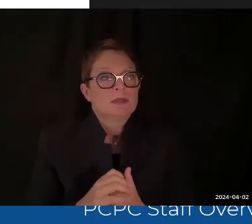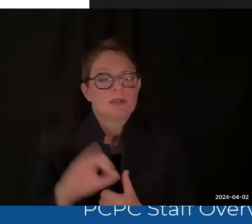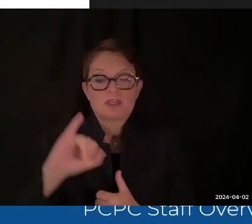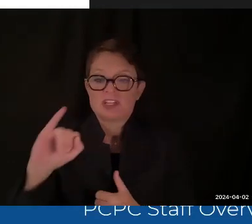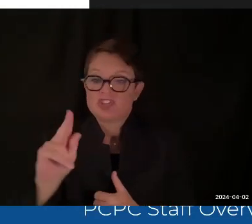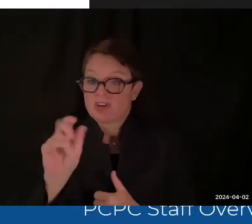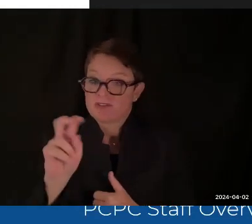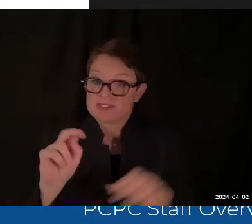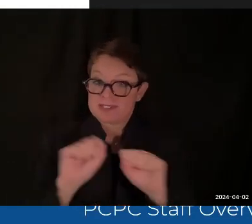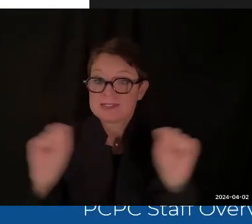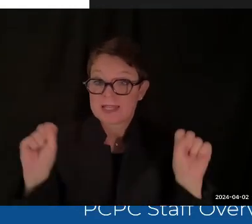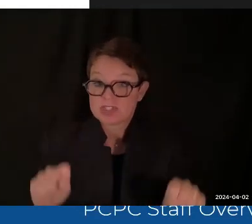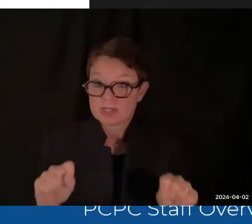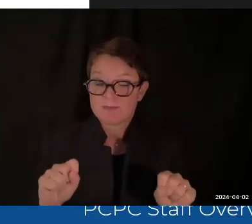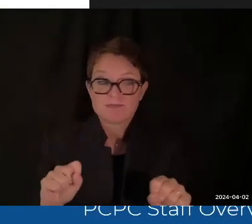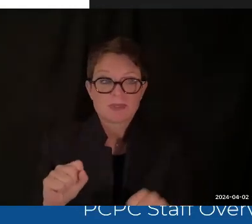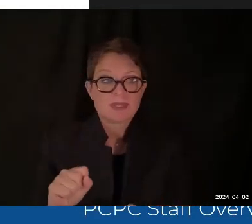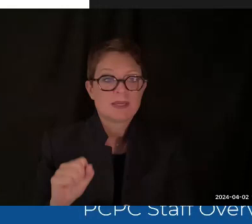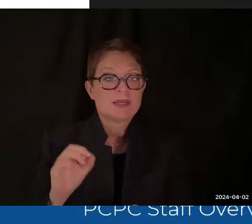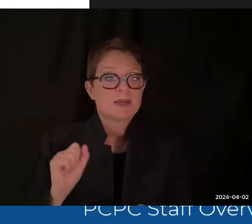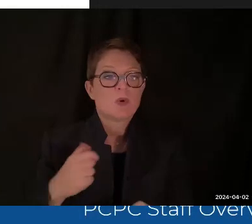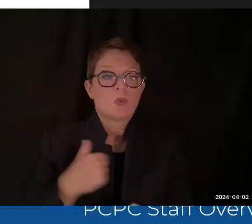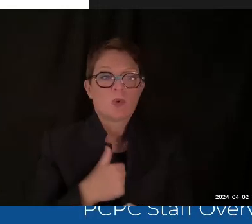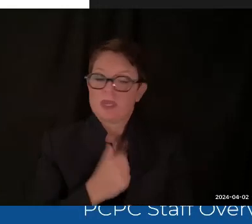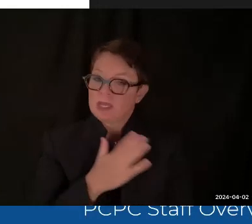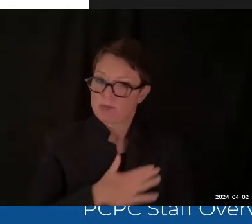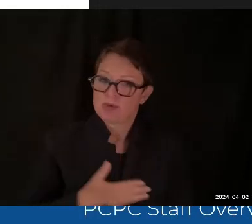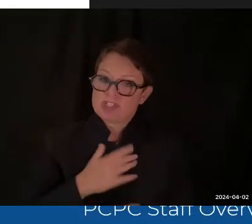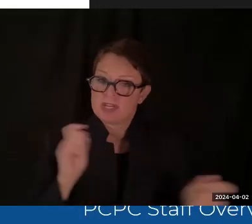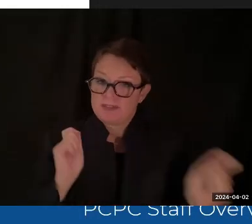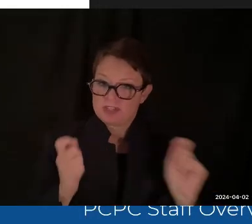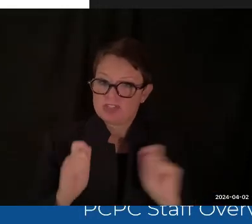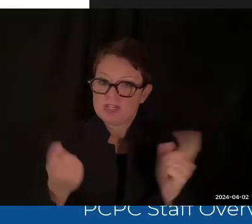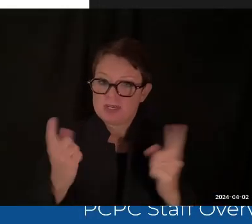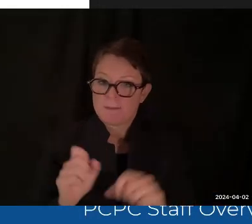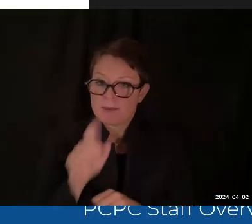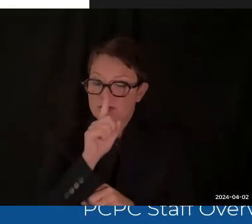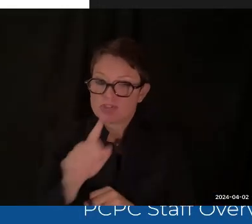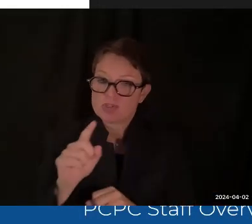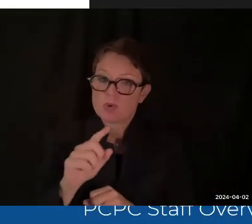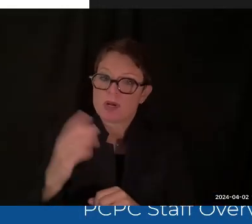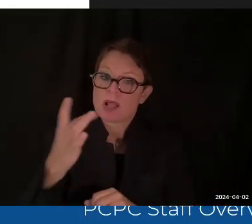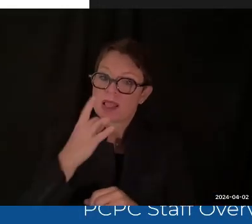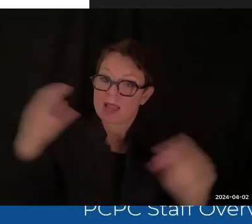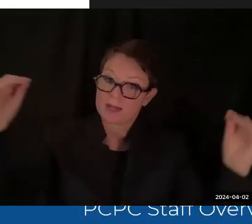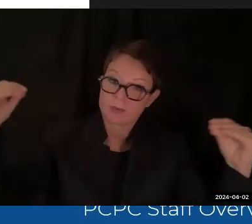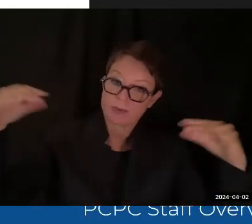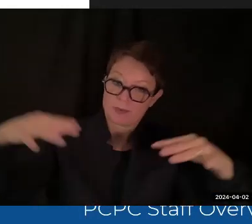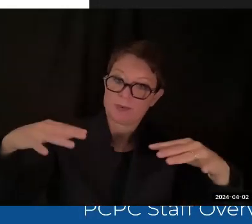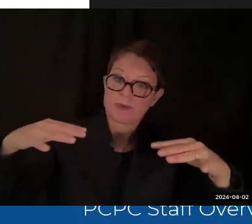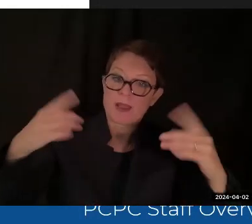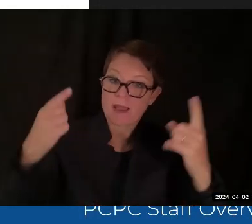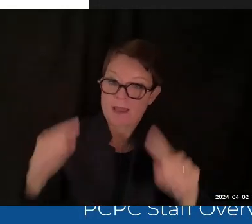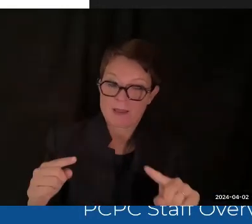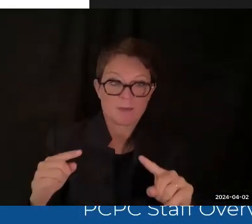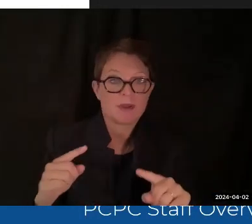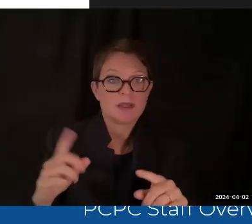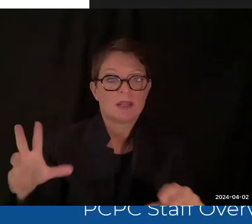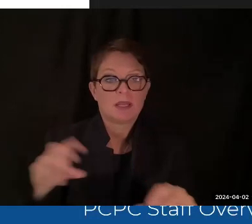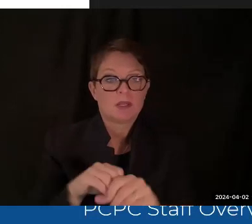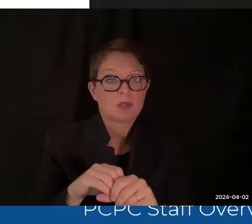Jefferson Station. Staff appreciates the design changes made to ensure daylighting of Jefferson Station. These